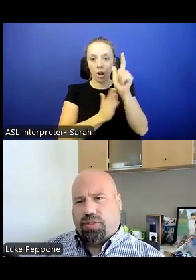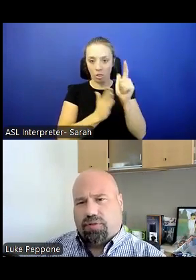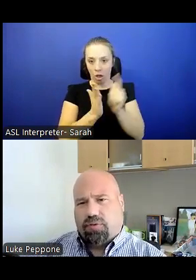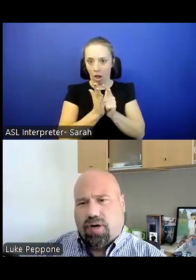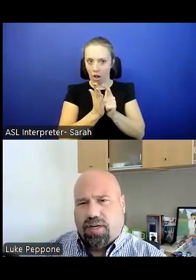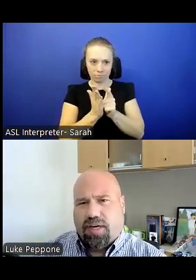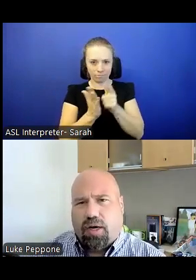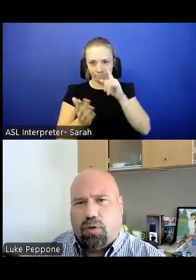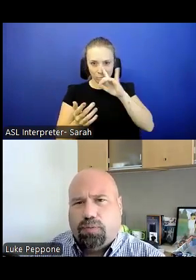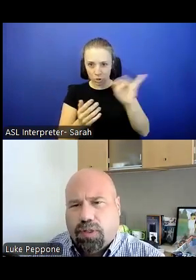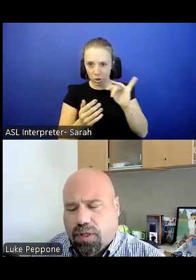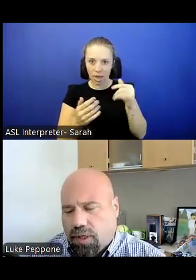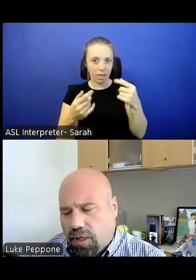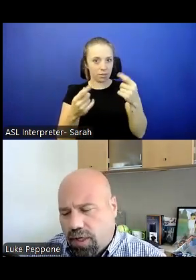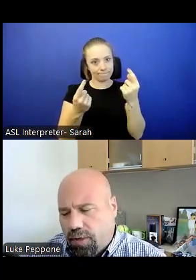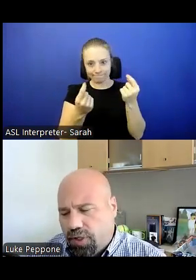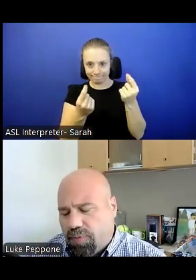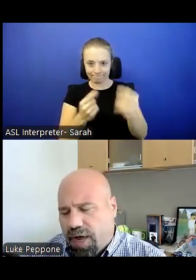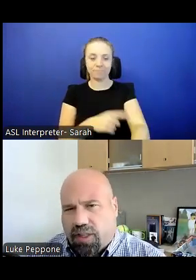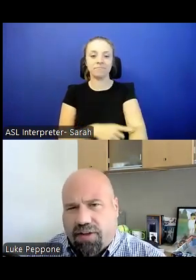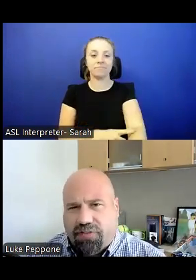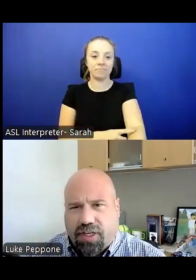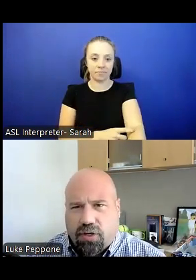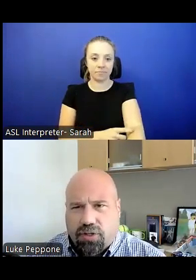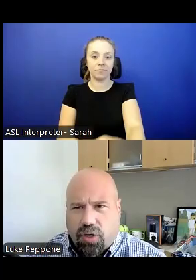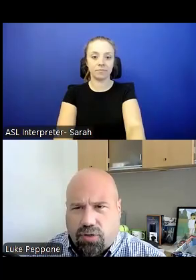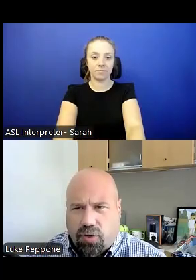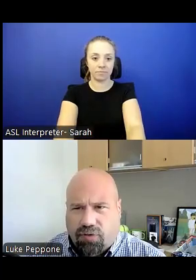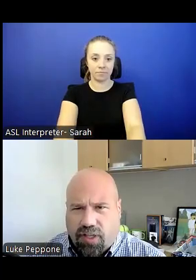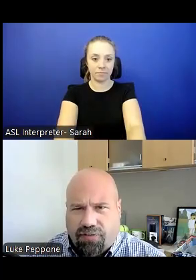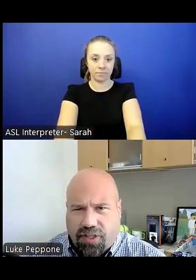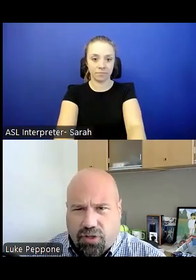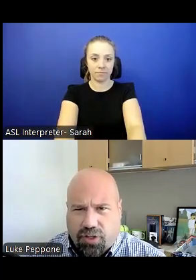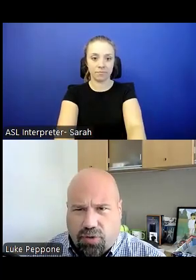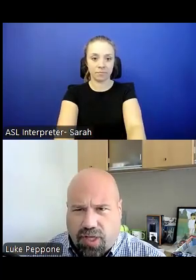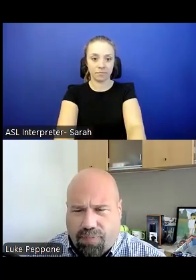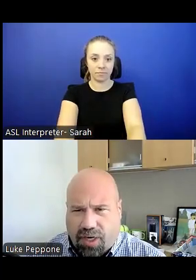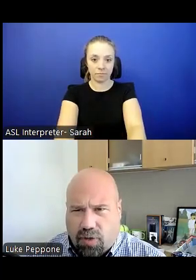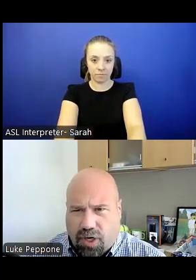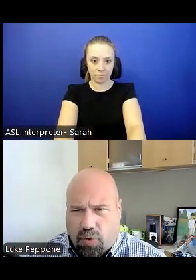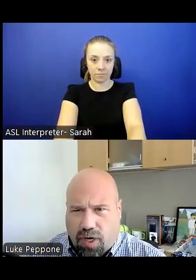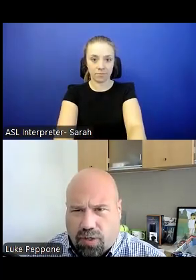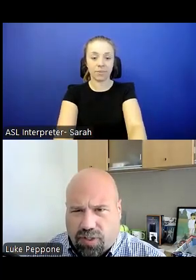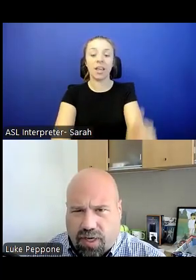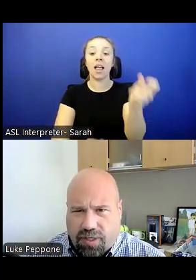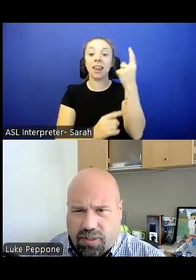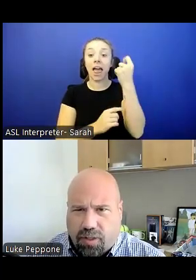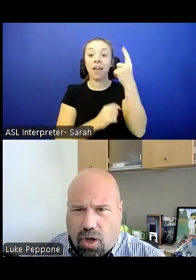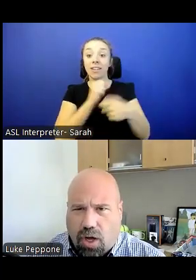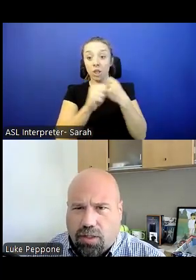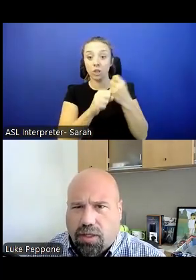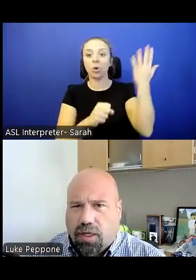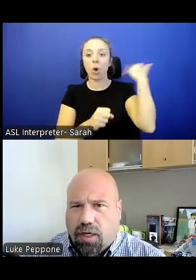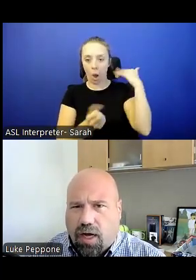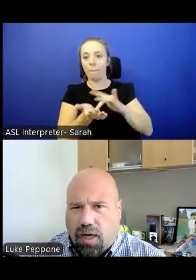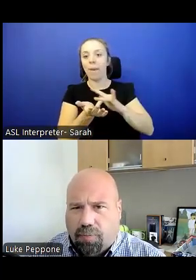it works right now. It was about 11 years ago, it was over 11 years ago that medical marijuana was signed into